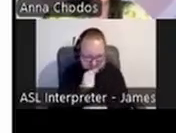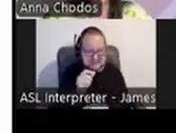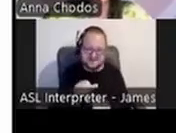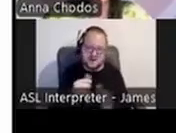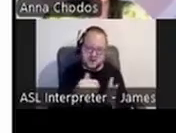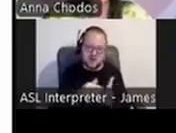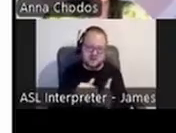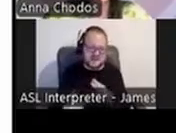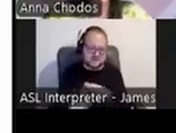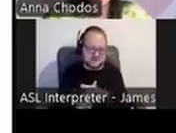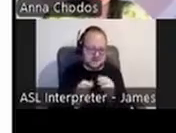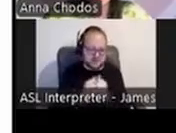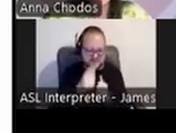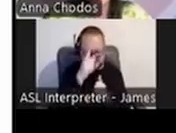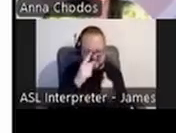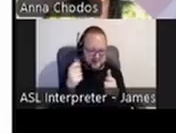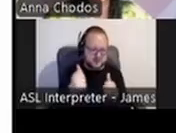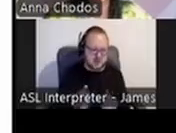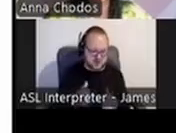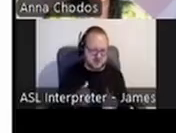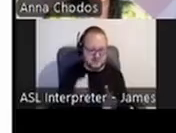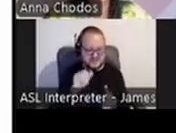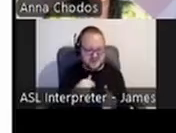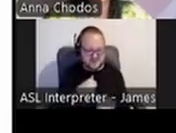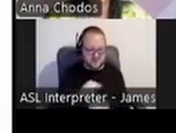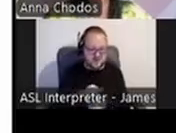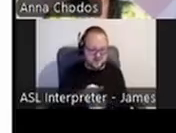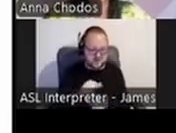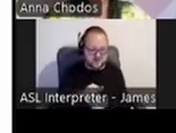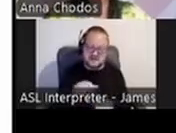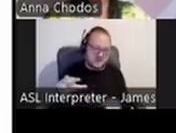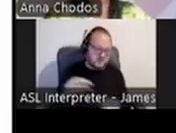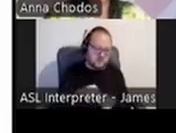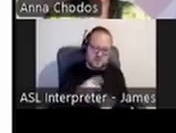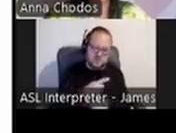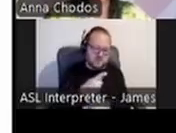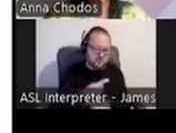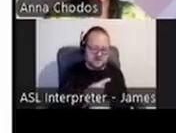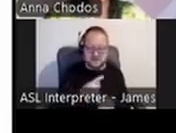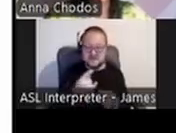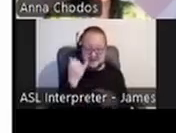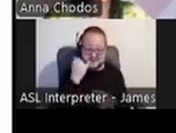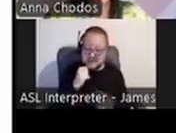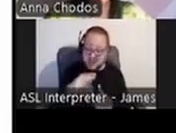and completely appropriate to involve caregivers. It makes zero sense whatsoever not to involve caregivers